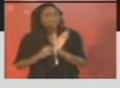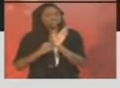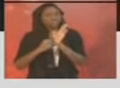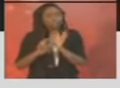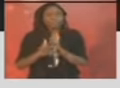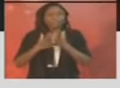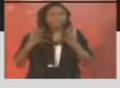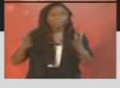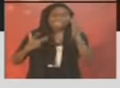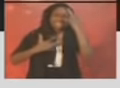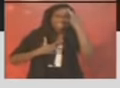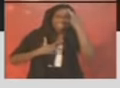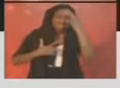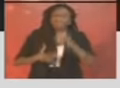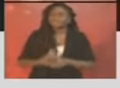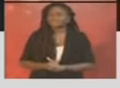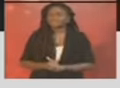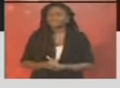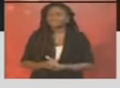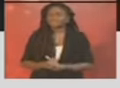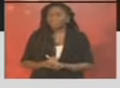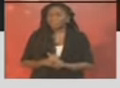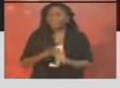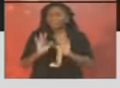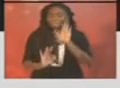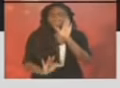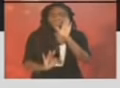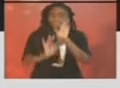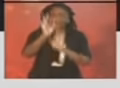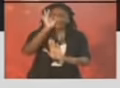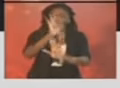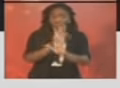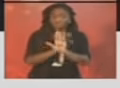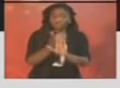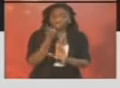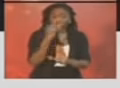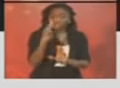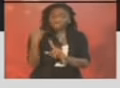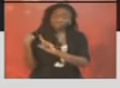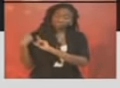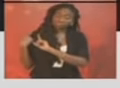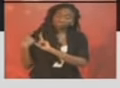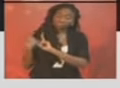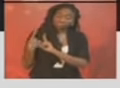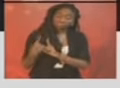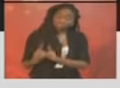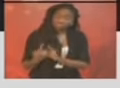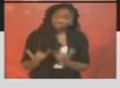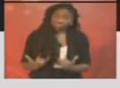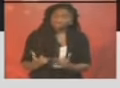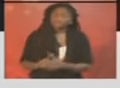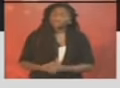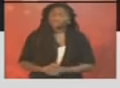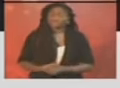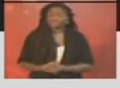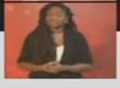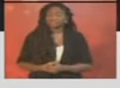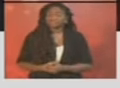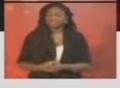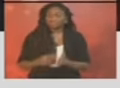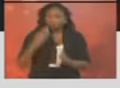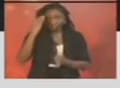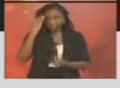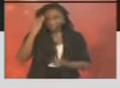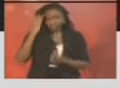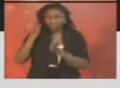first. As of February 14th, second slide. And we are familiar with this graph, which is really the epidemic curve for Trinidad and